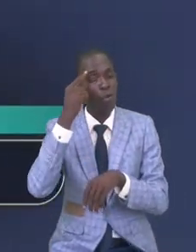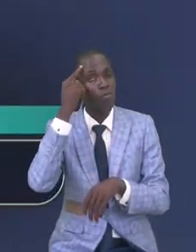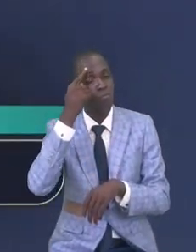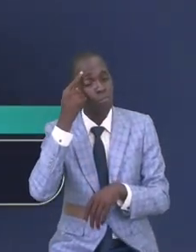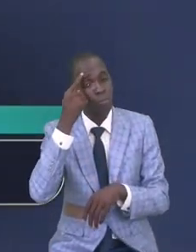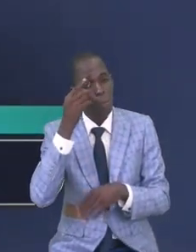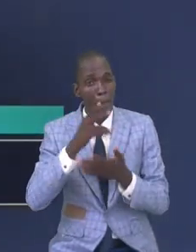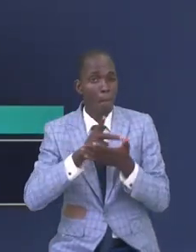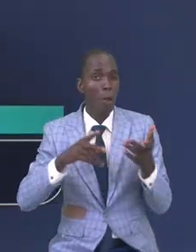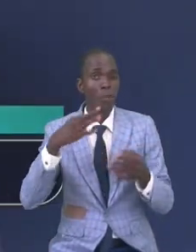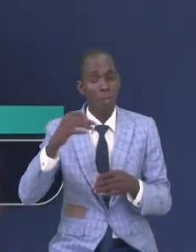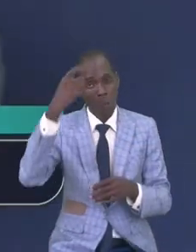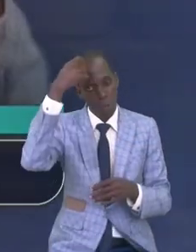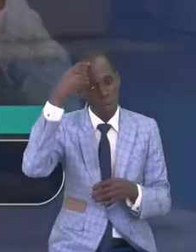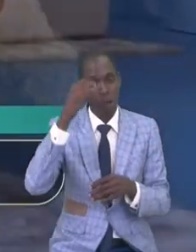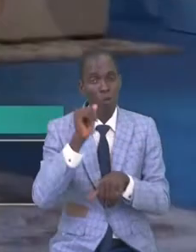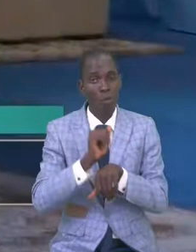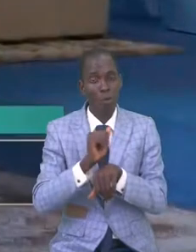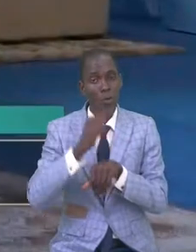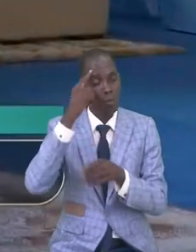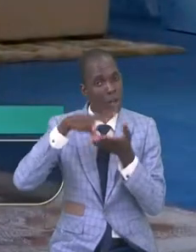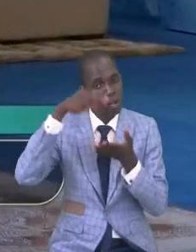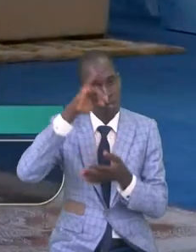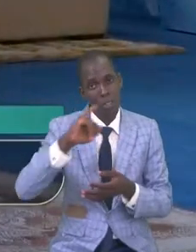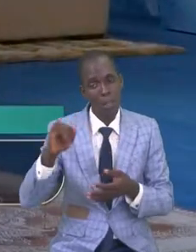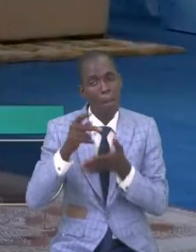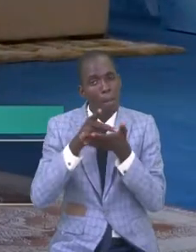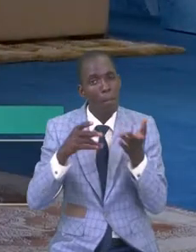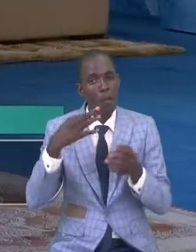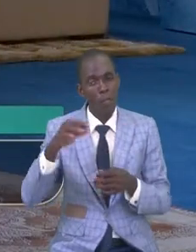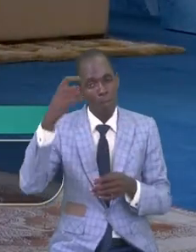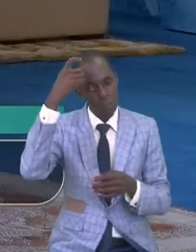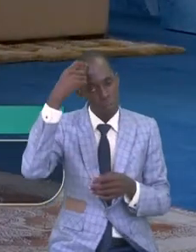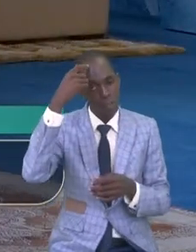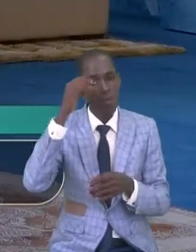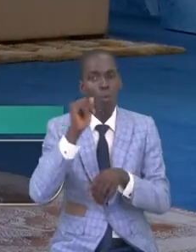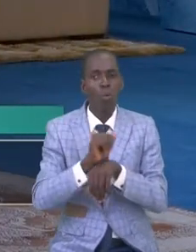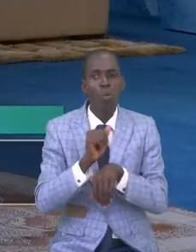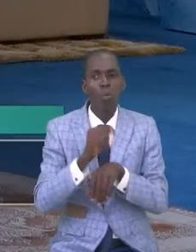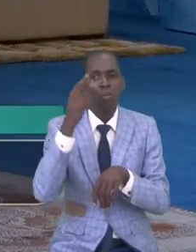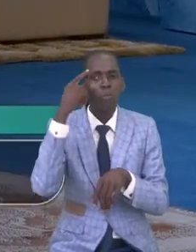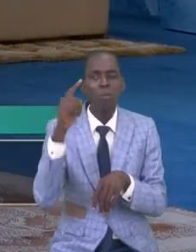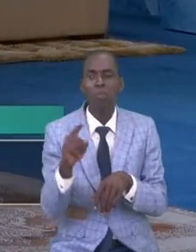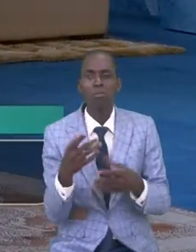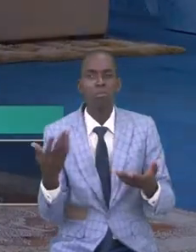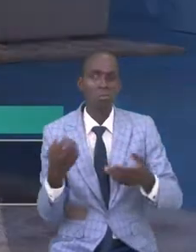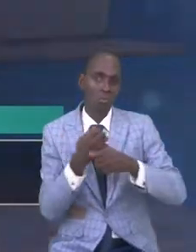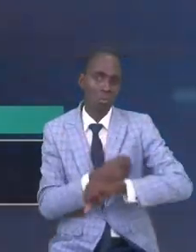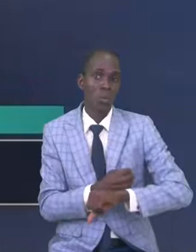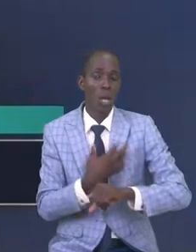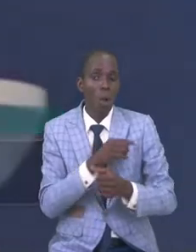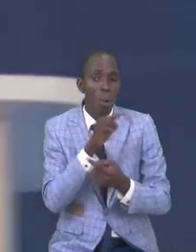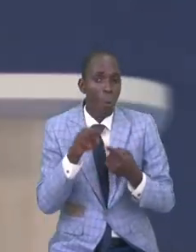for learning, a part of the brain for retention. And when we take